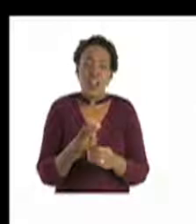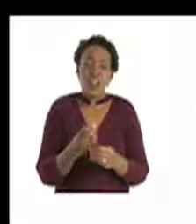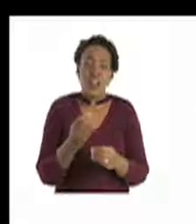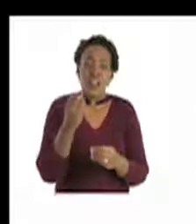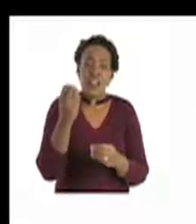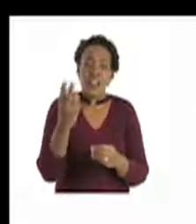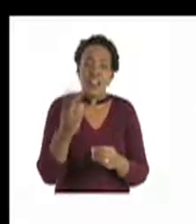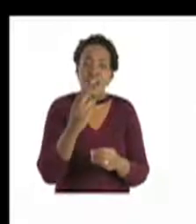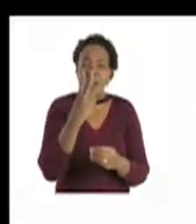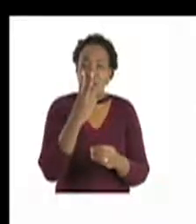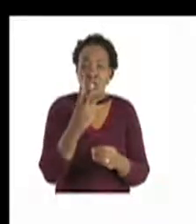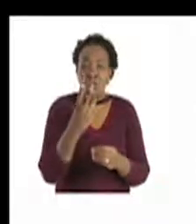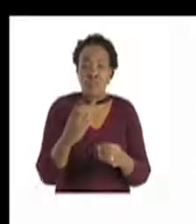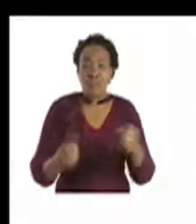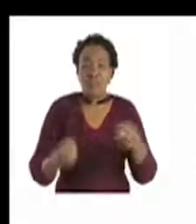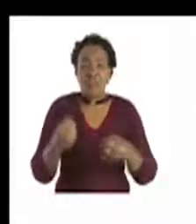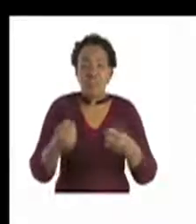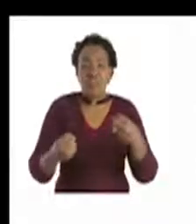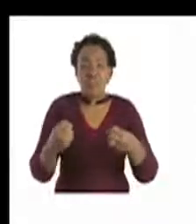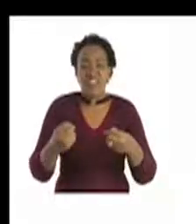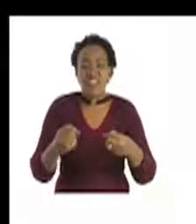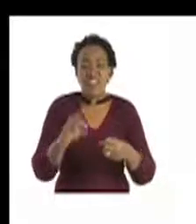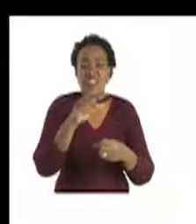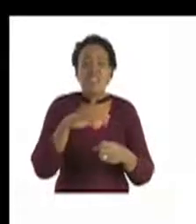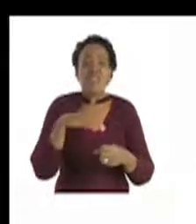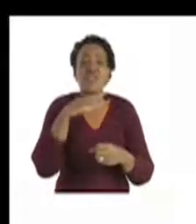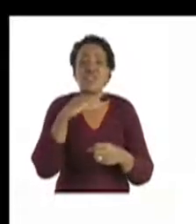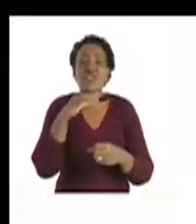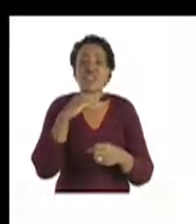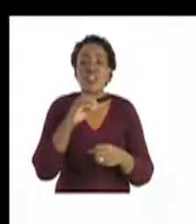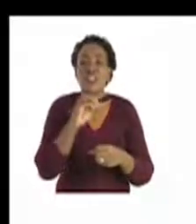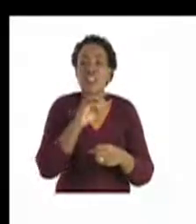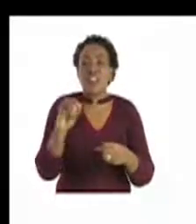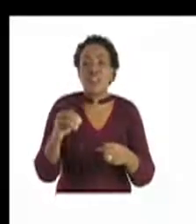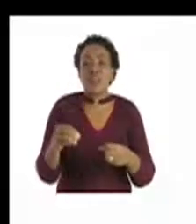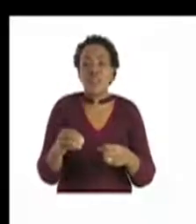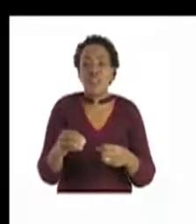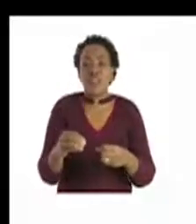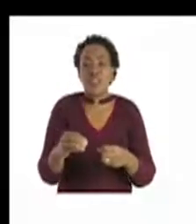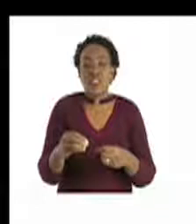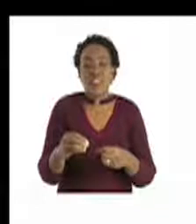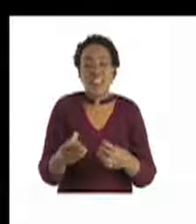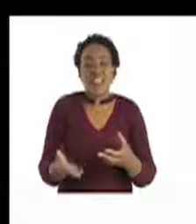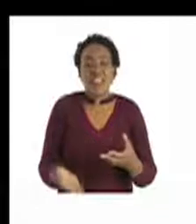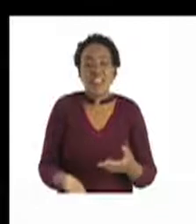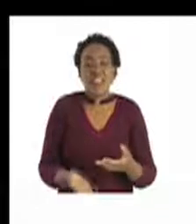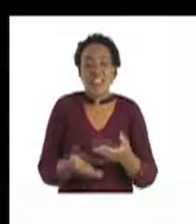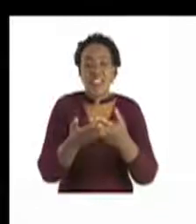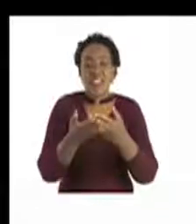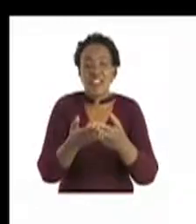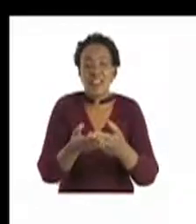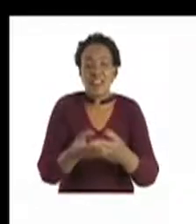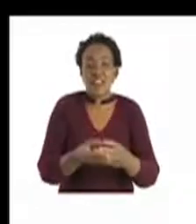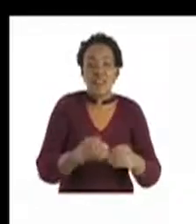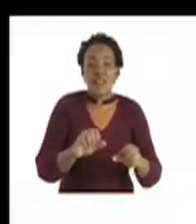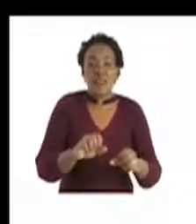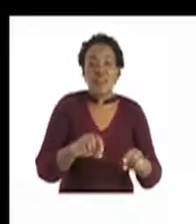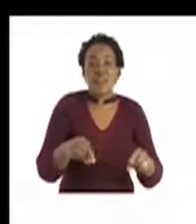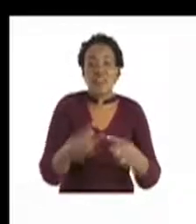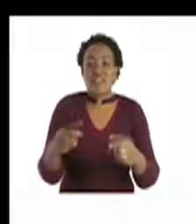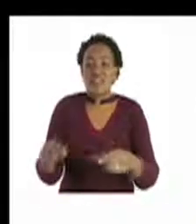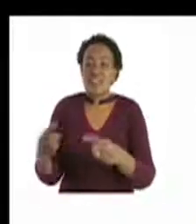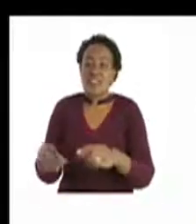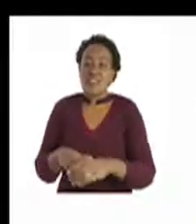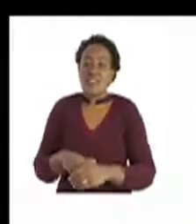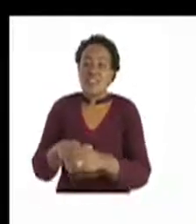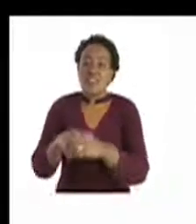Name 2 vehicles from the passage that can be used to carry goods.